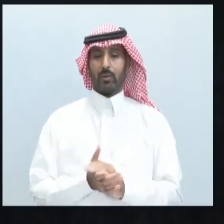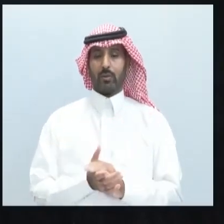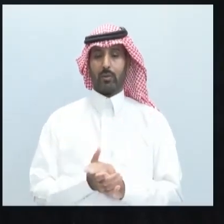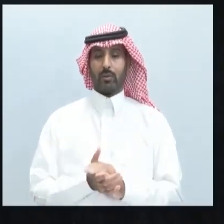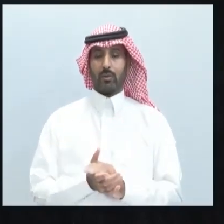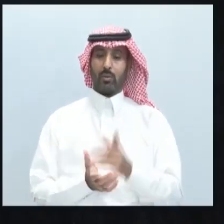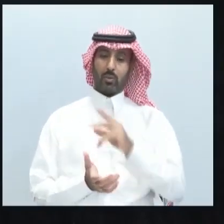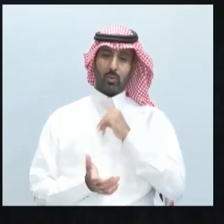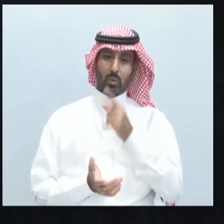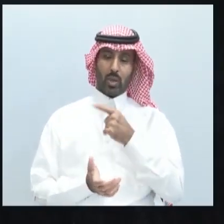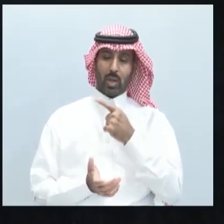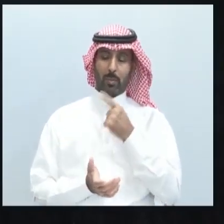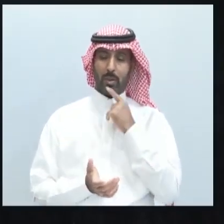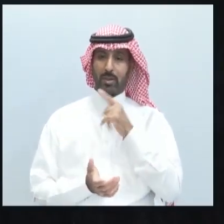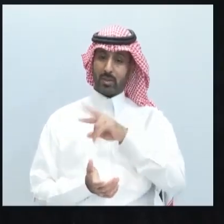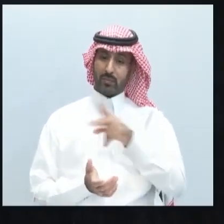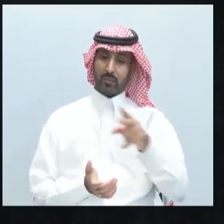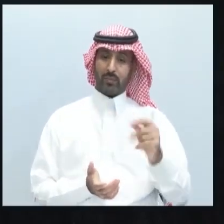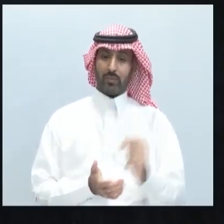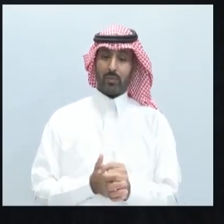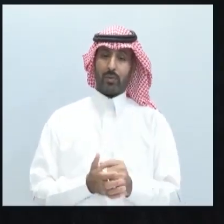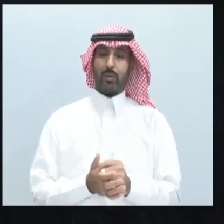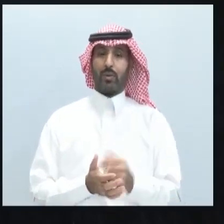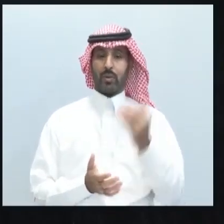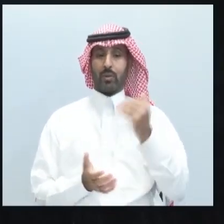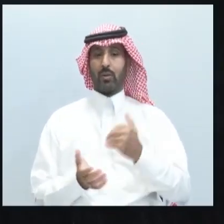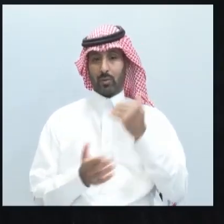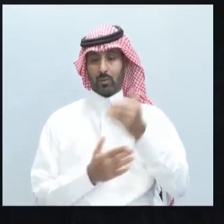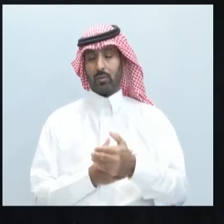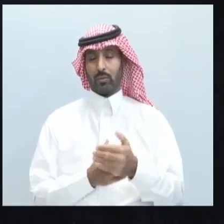about different things. We are going to complete in our